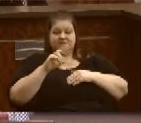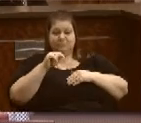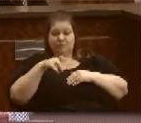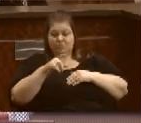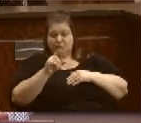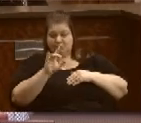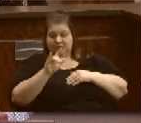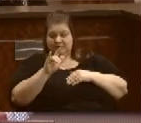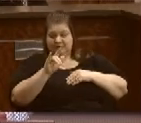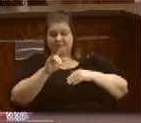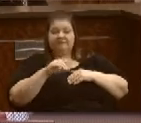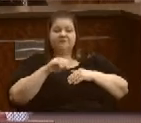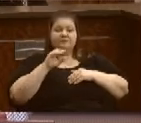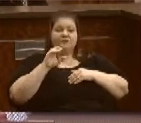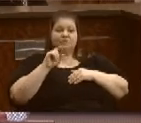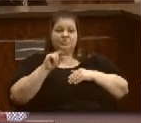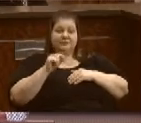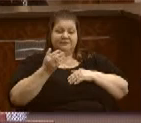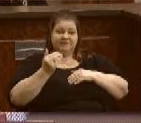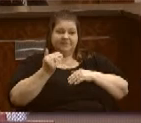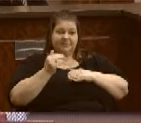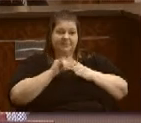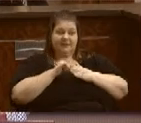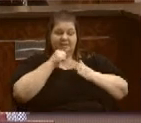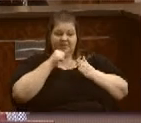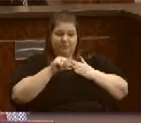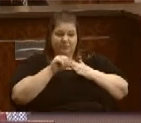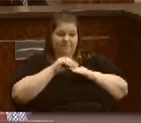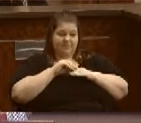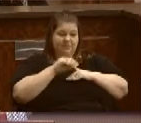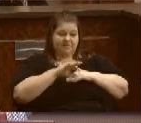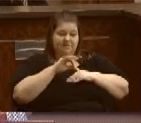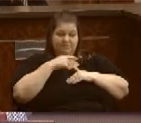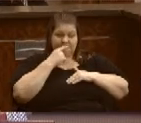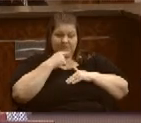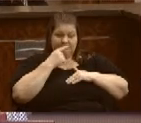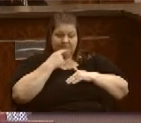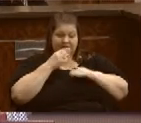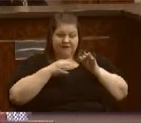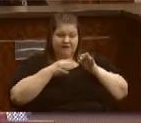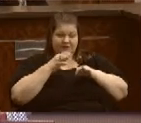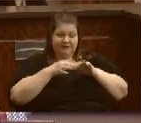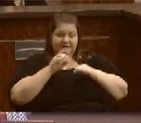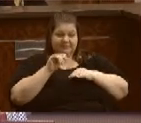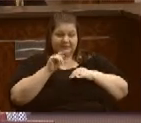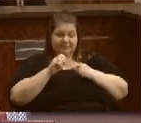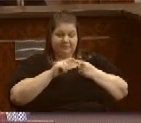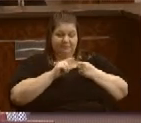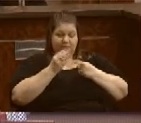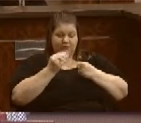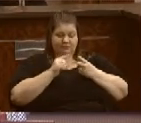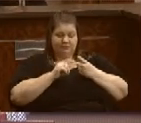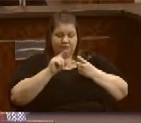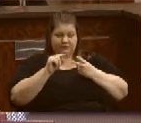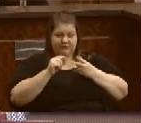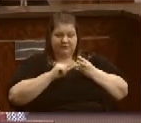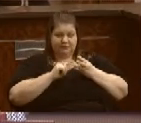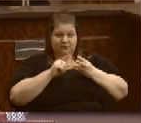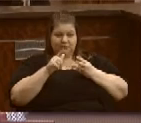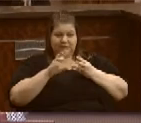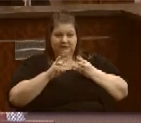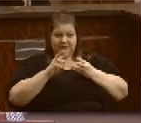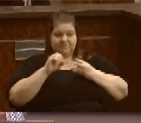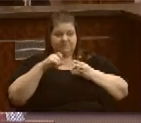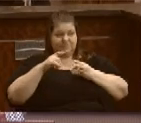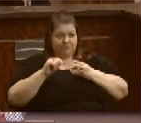25th, 2015. A letter advising of the public hearing dates of October 14th, October 20th, and October